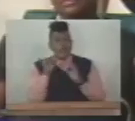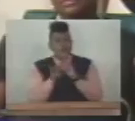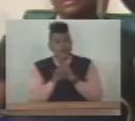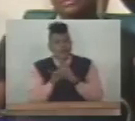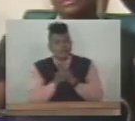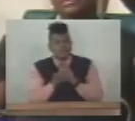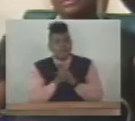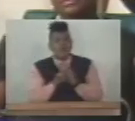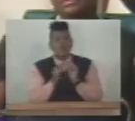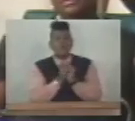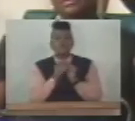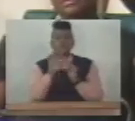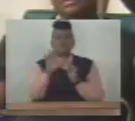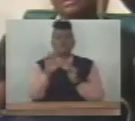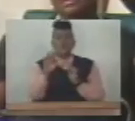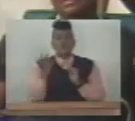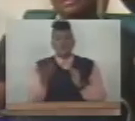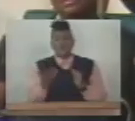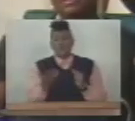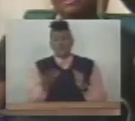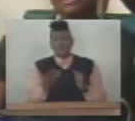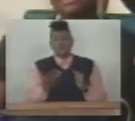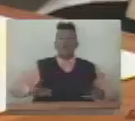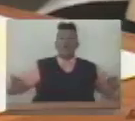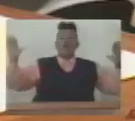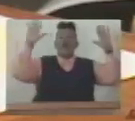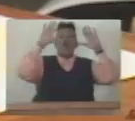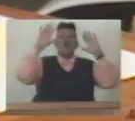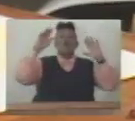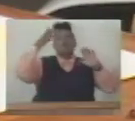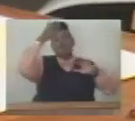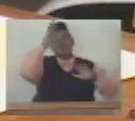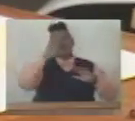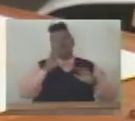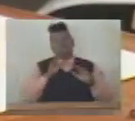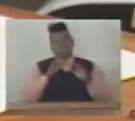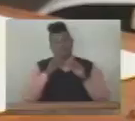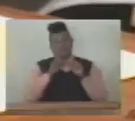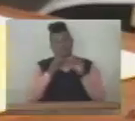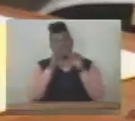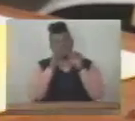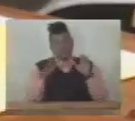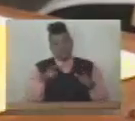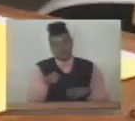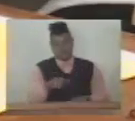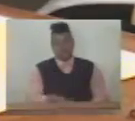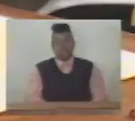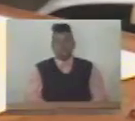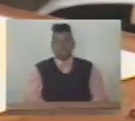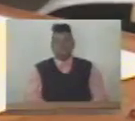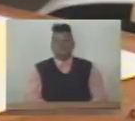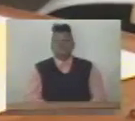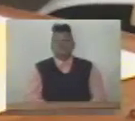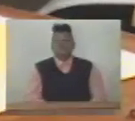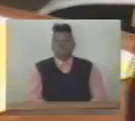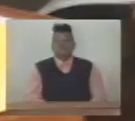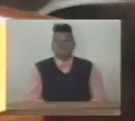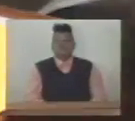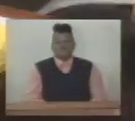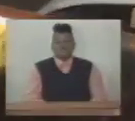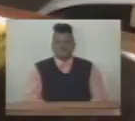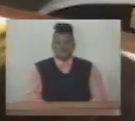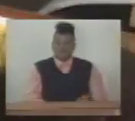identify with your son the strength of a woman. He also described her as a genuine person who always had the